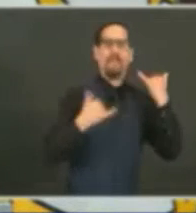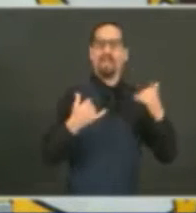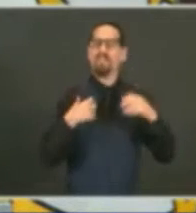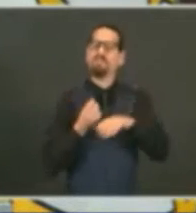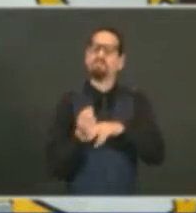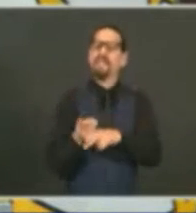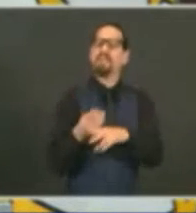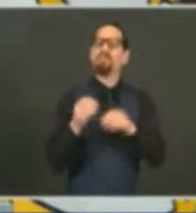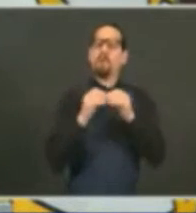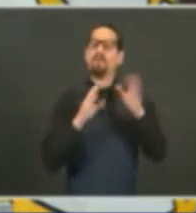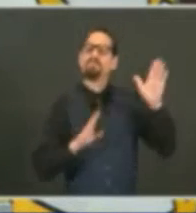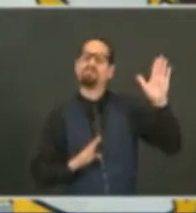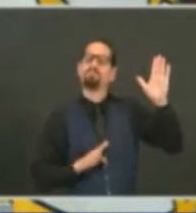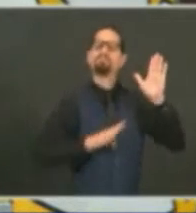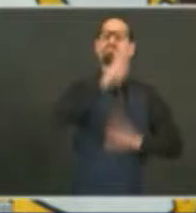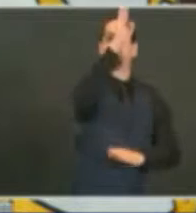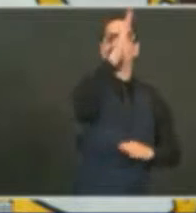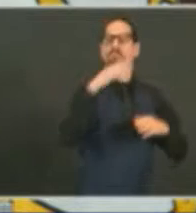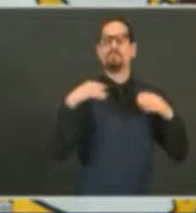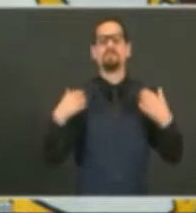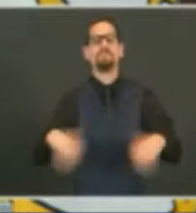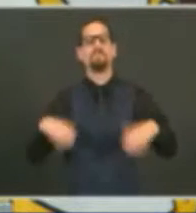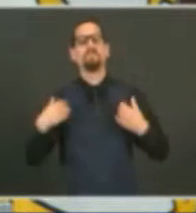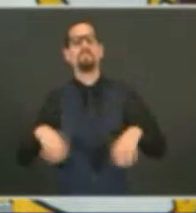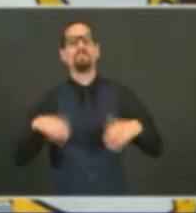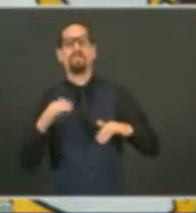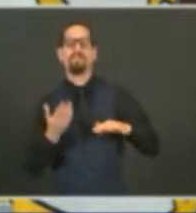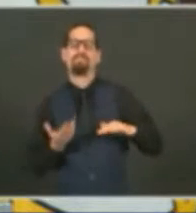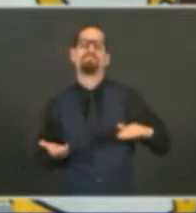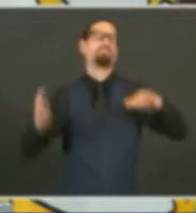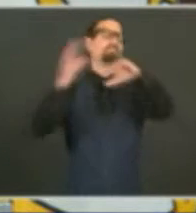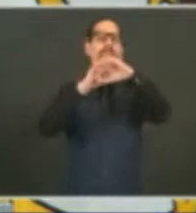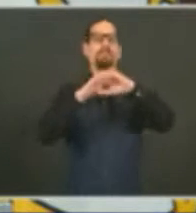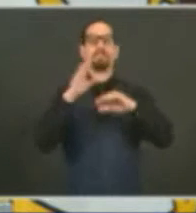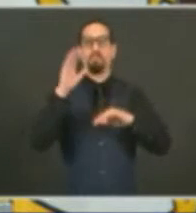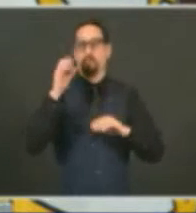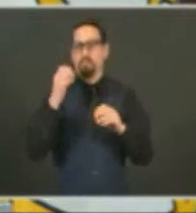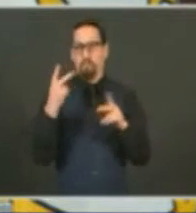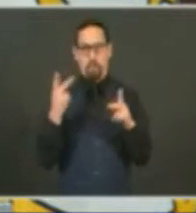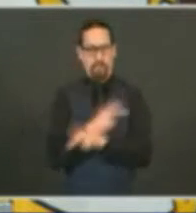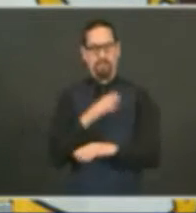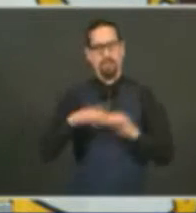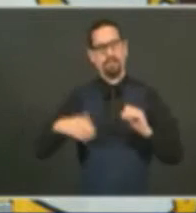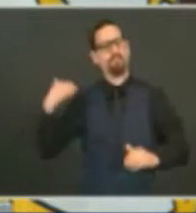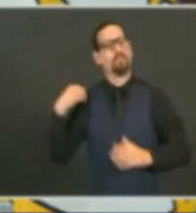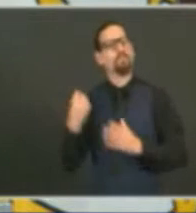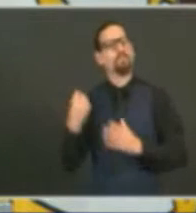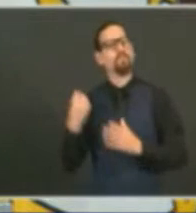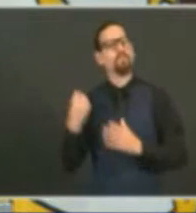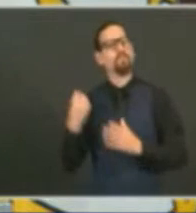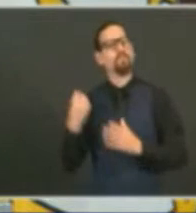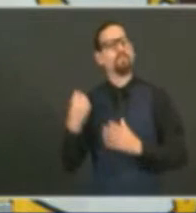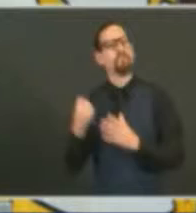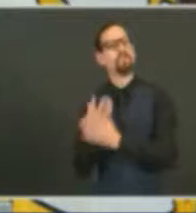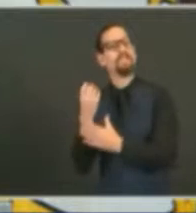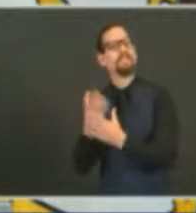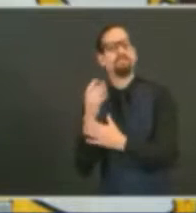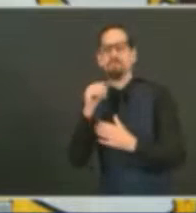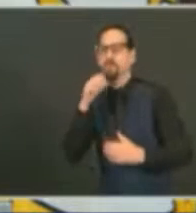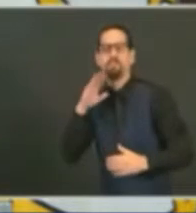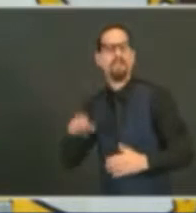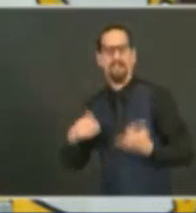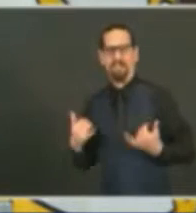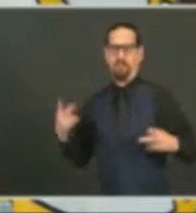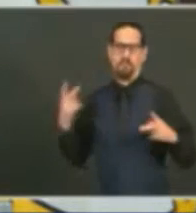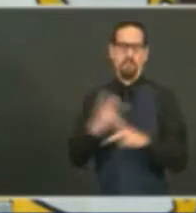in the spring, which is why I decided to impose new restrictions over the past